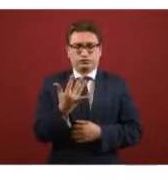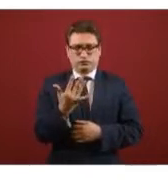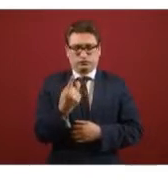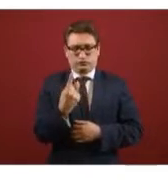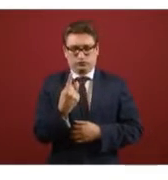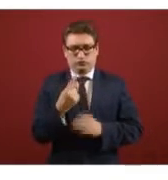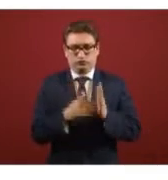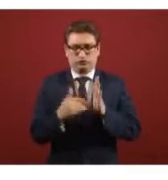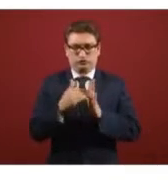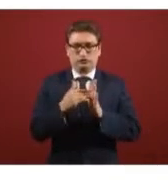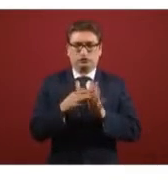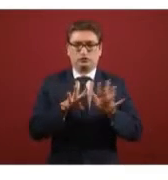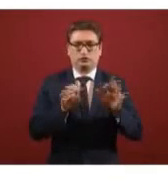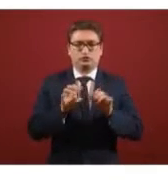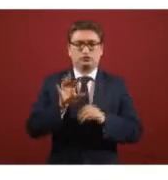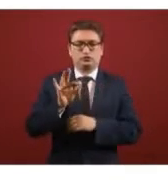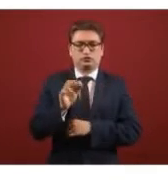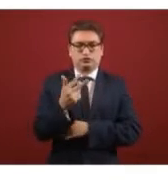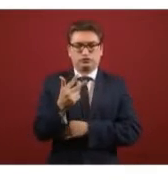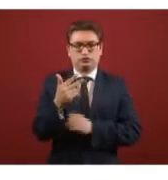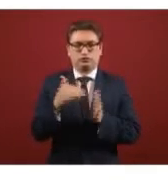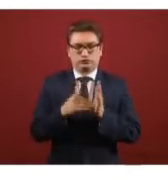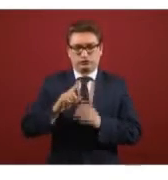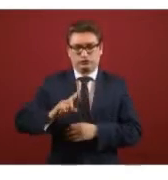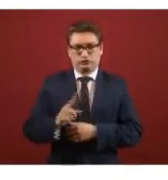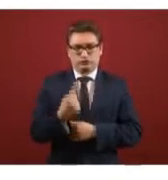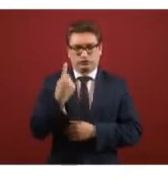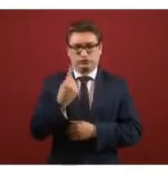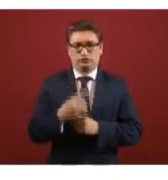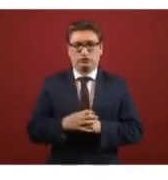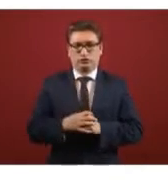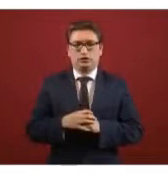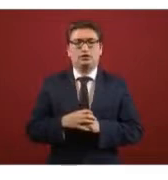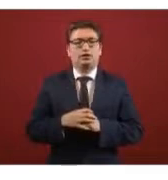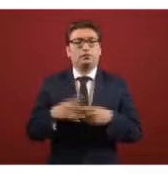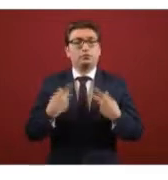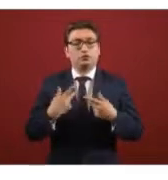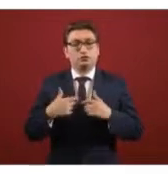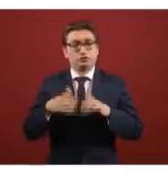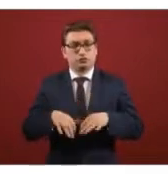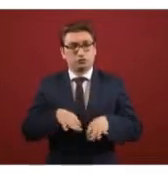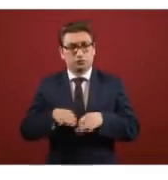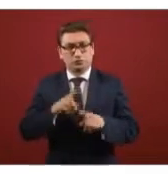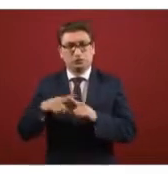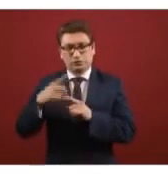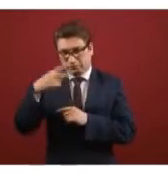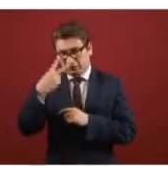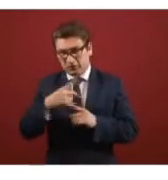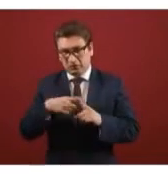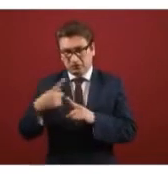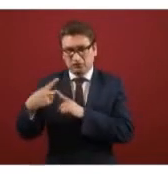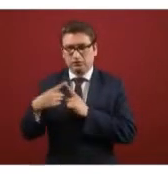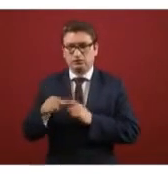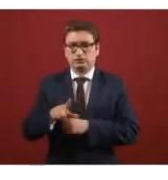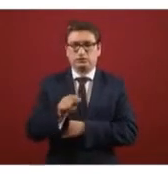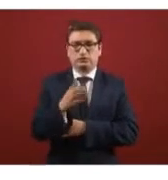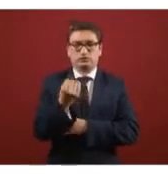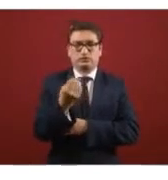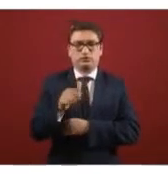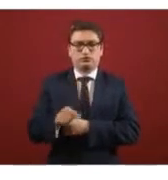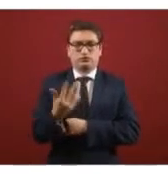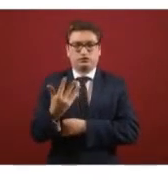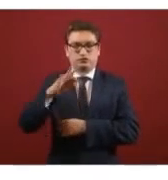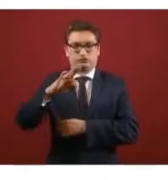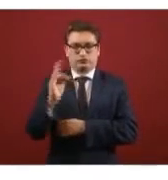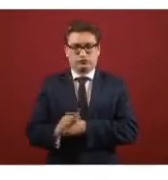millones diagram, and each one of these $448,000, corresponds to con that, which una plant they're going to be integración nacional del building.